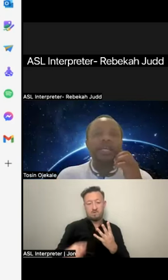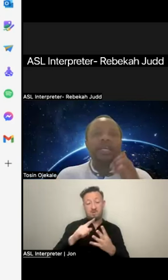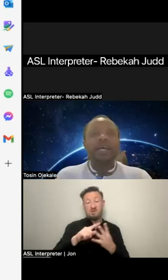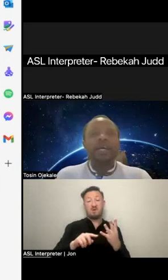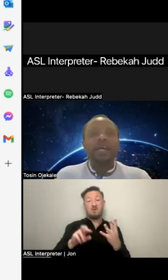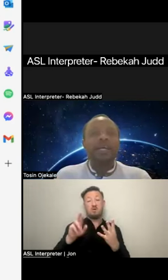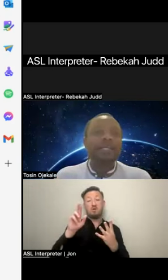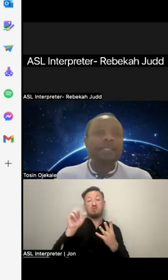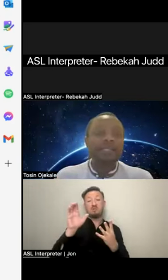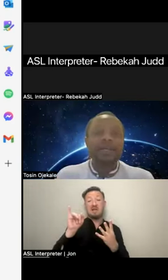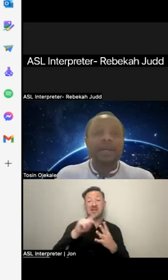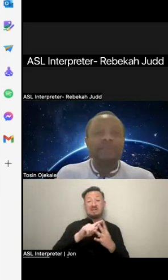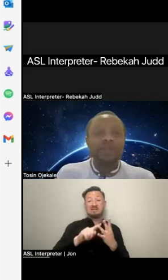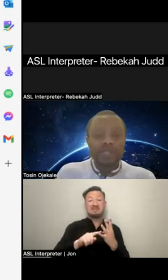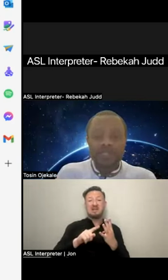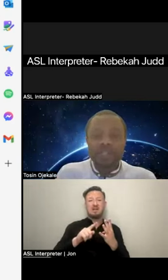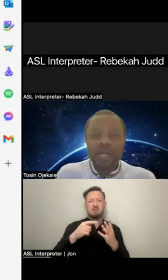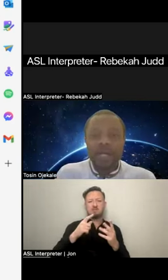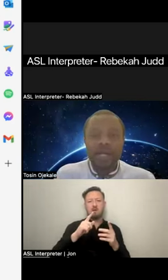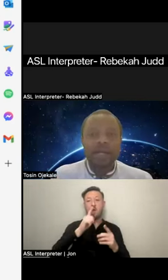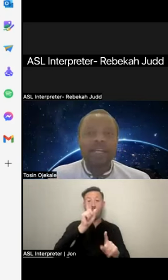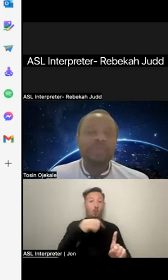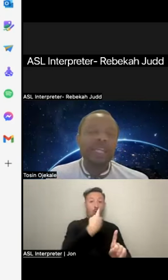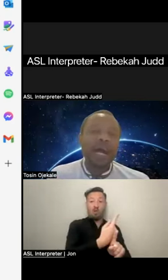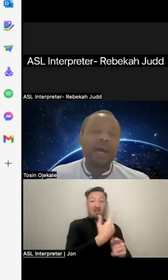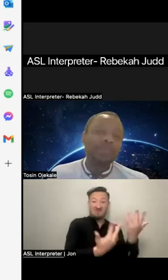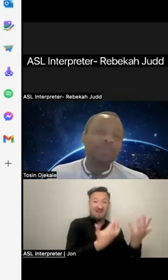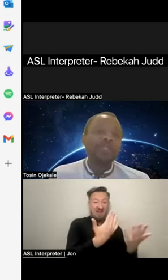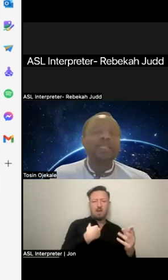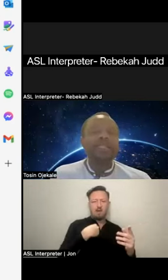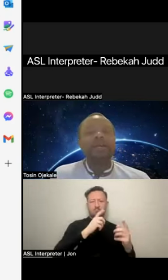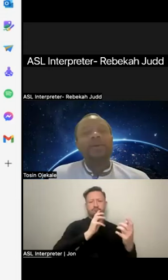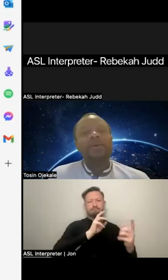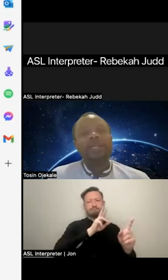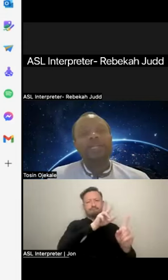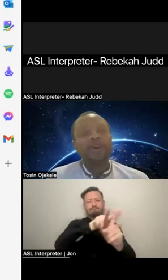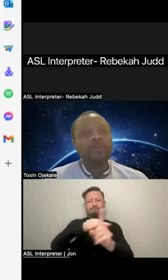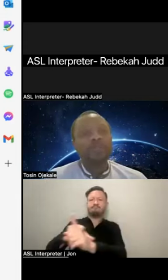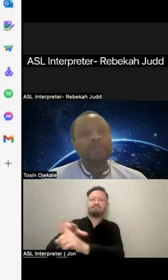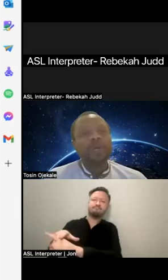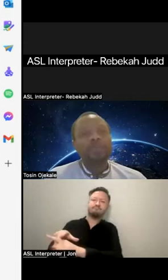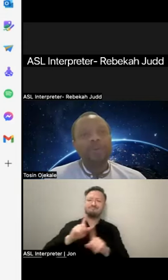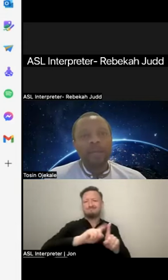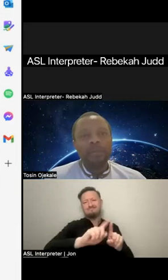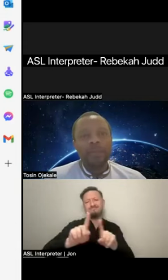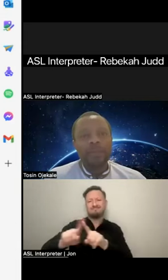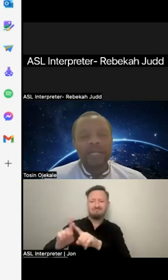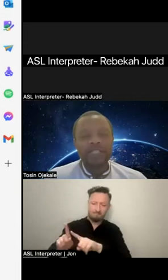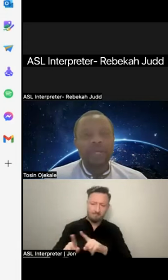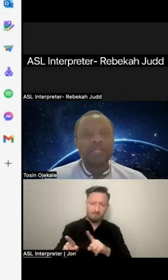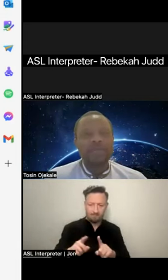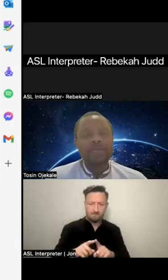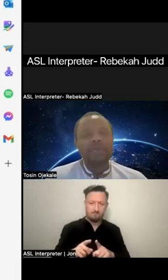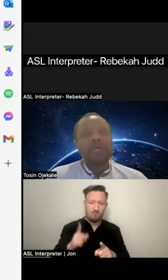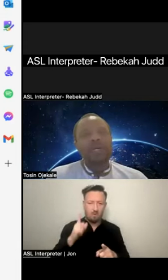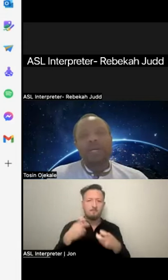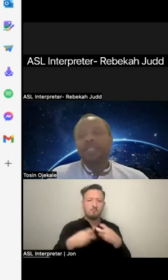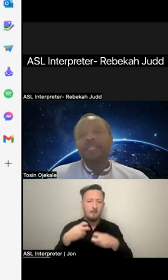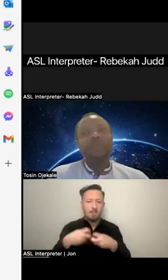different cases. I've just explained how to use it when it comes to problem management.